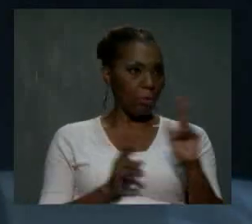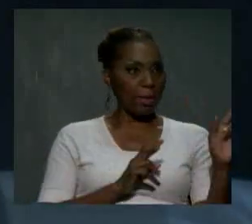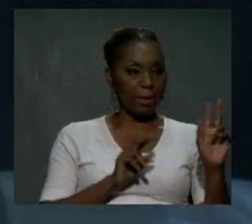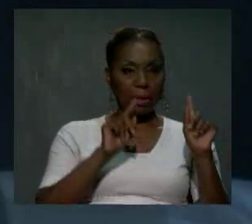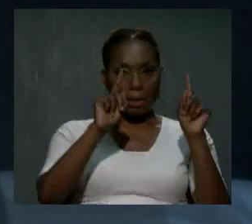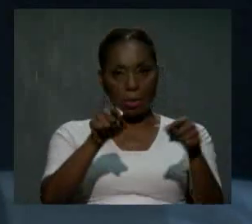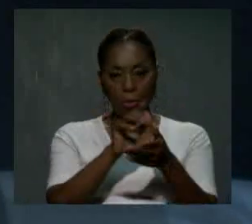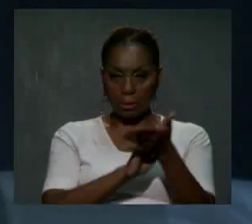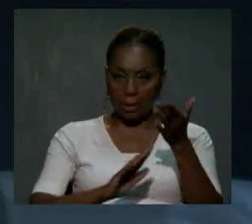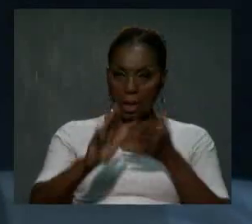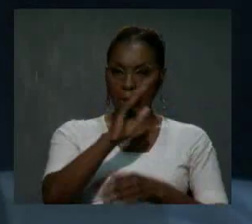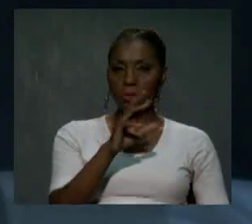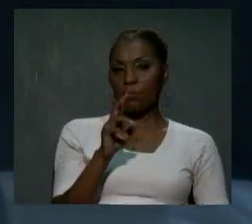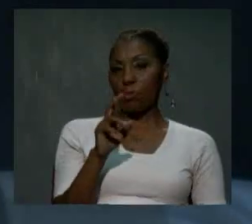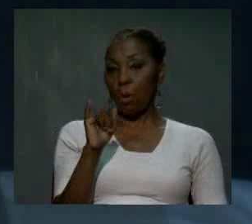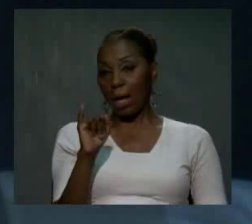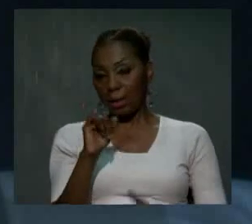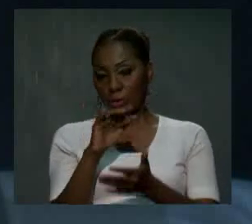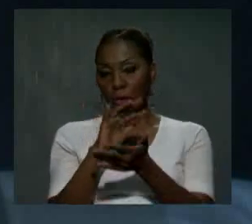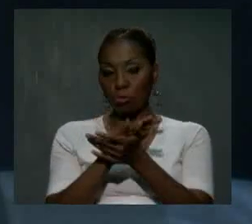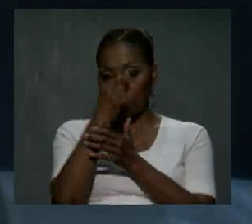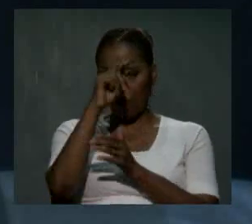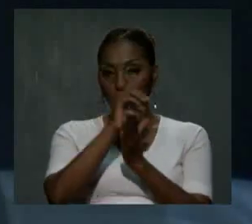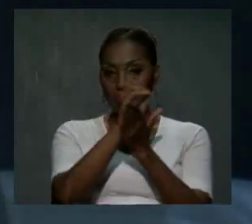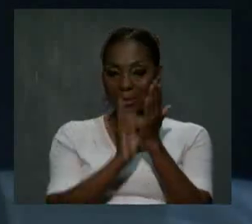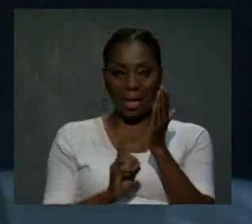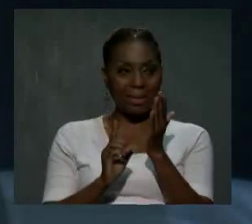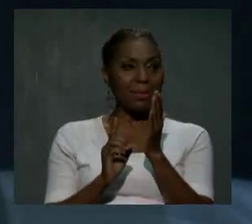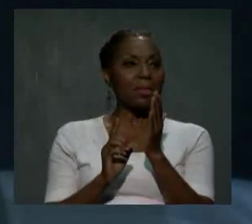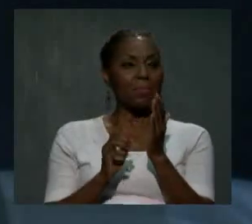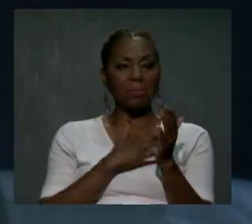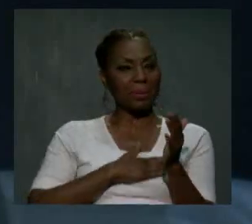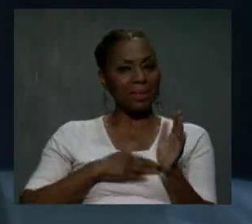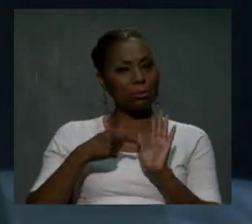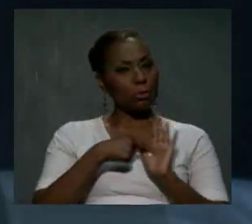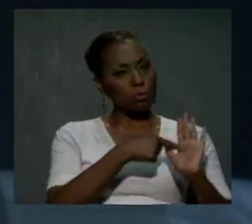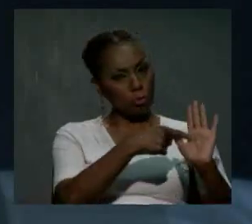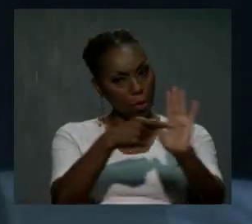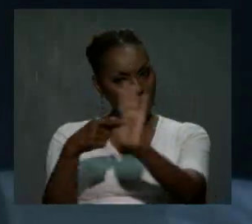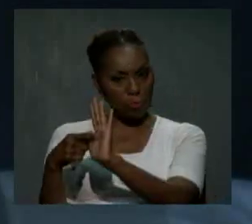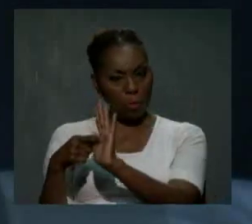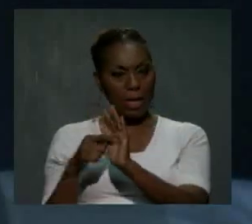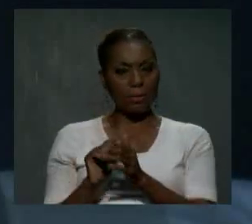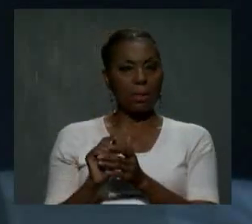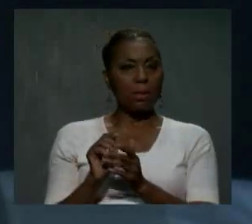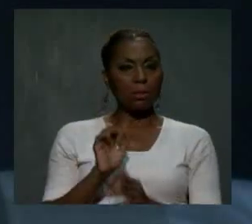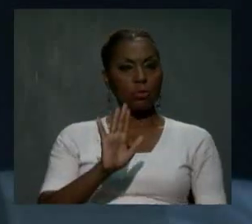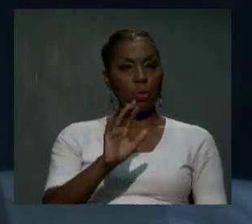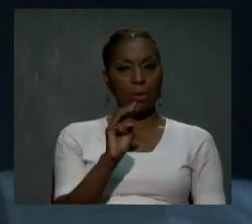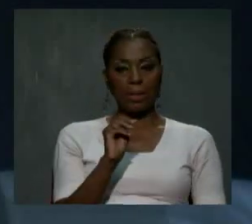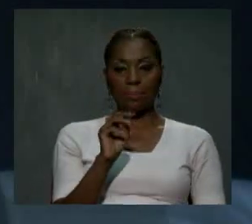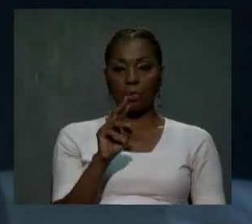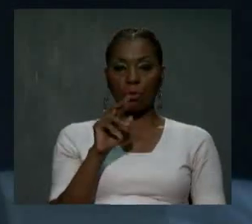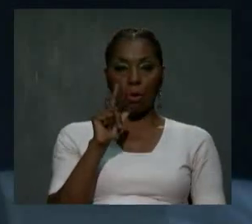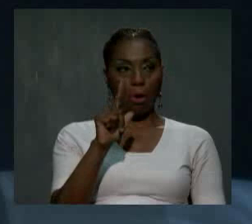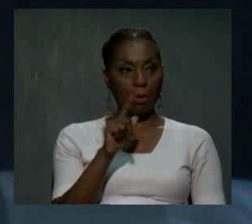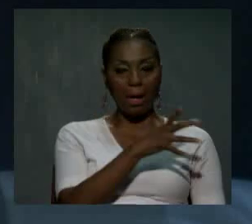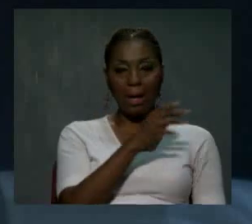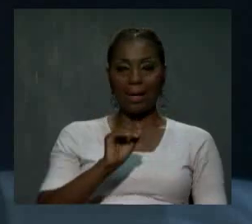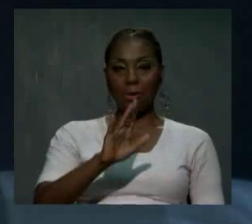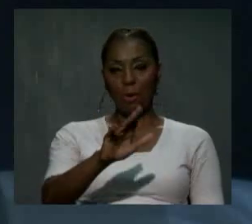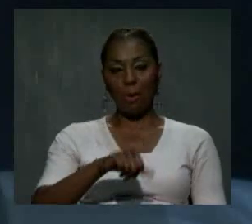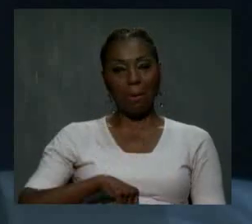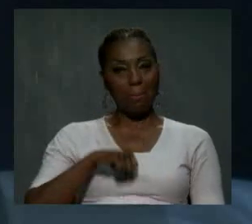to the Rhode Island School of Design. But Audrey, show everybody the miniature form of your mural, and her proud